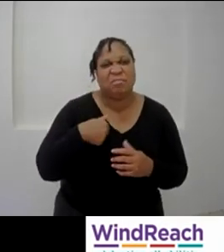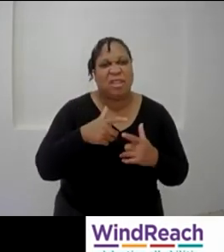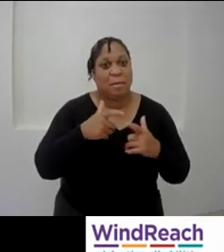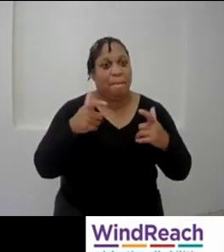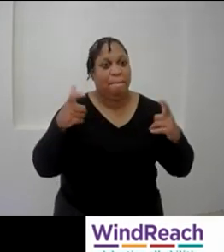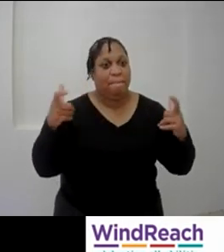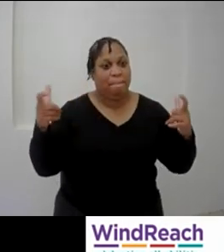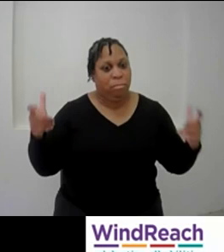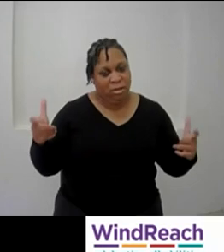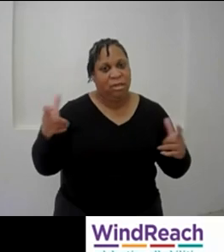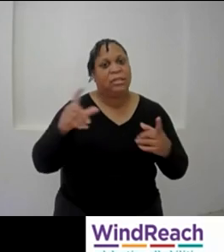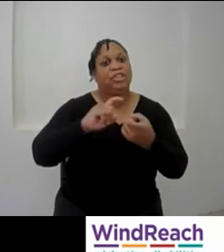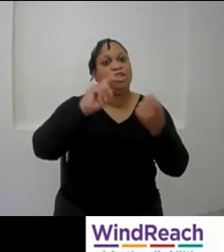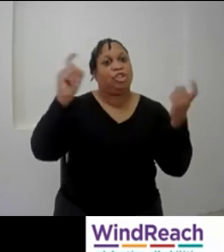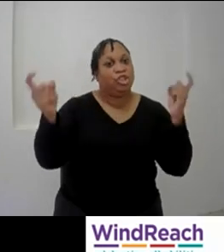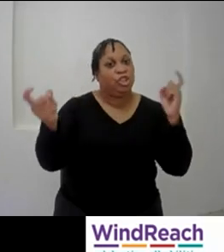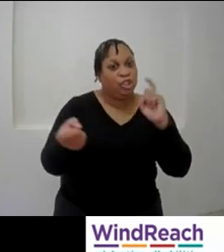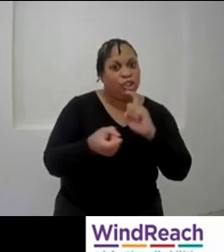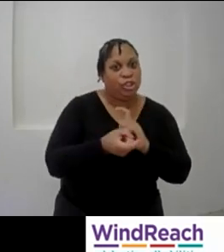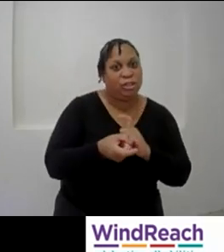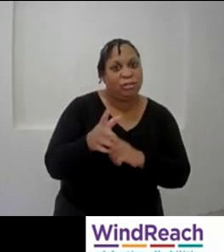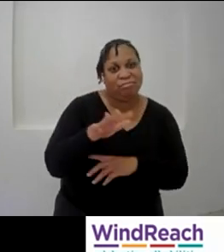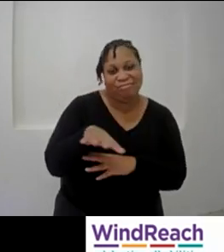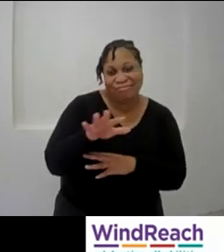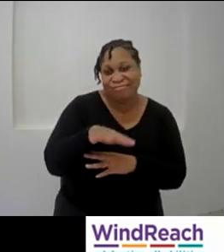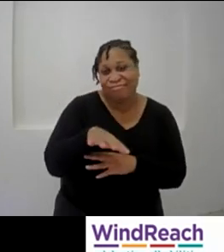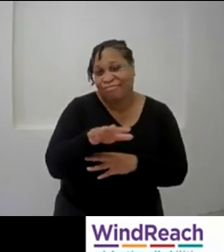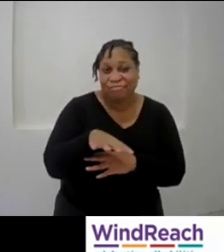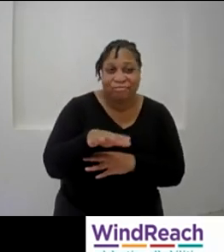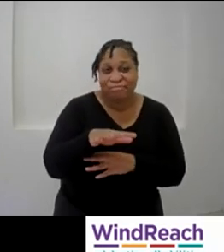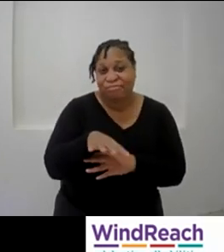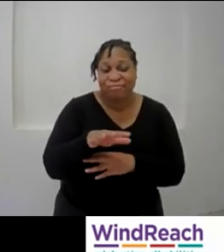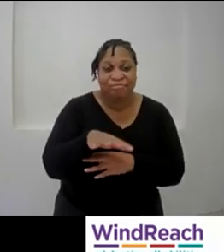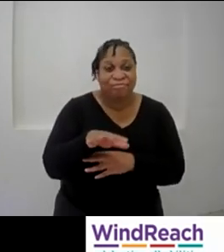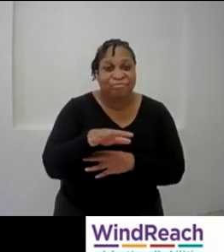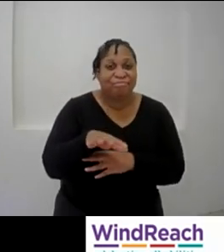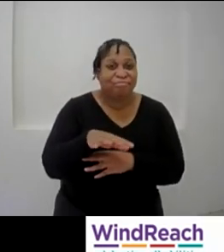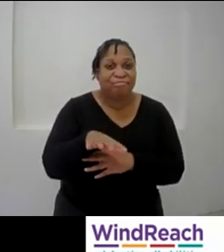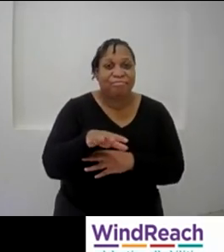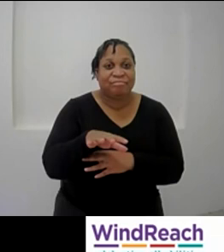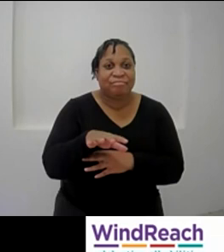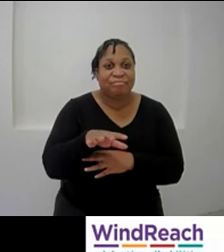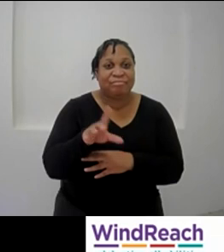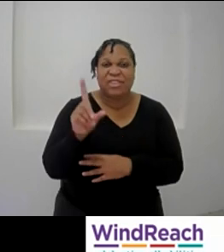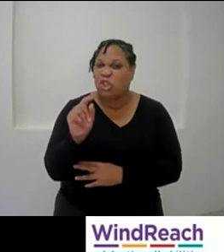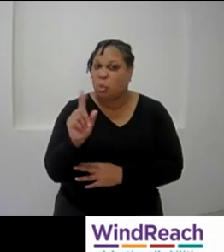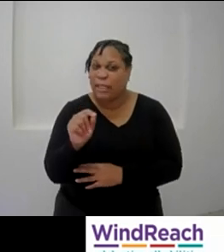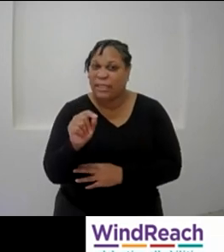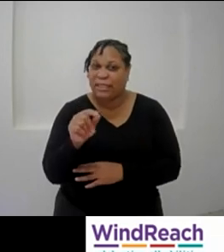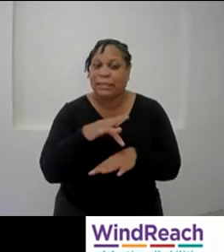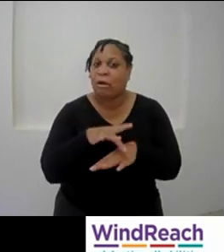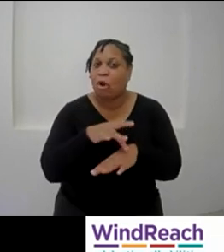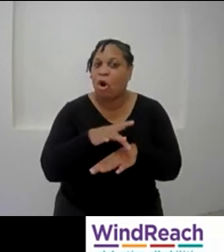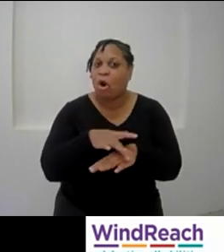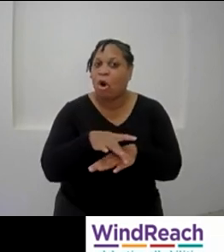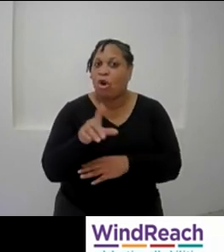significant change came about in probably the 20s, early